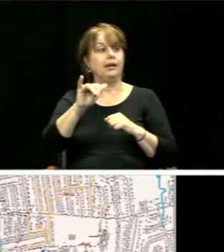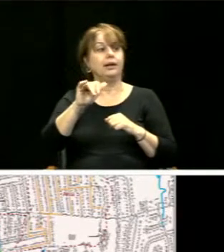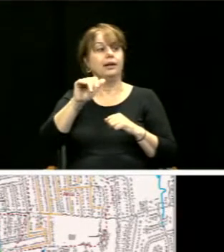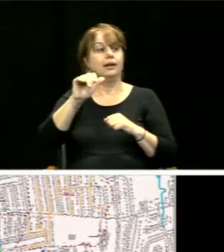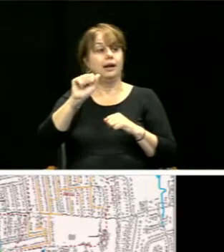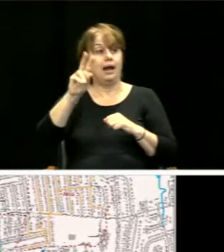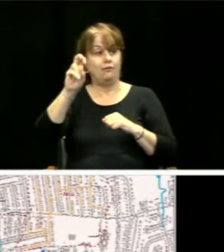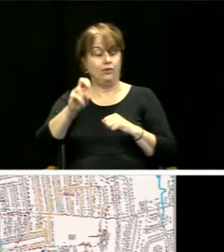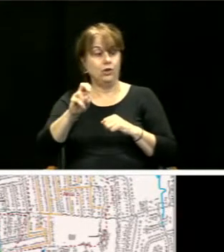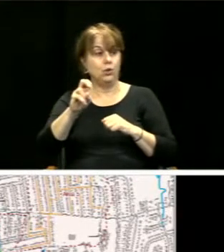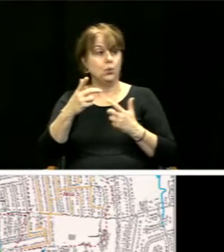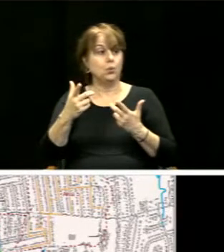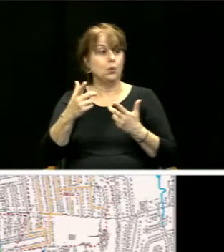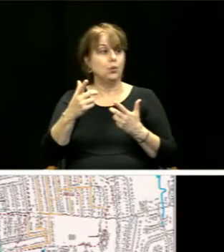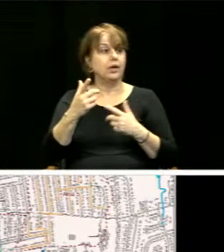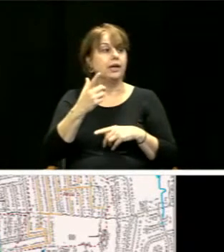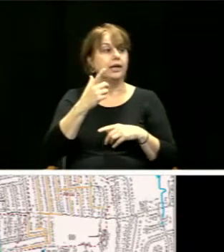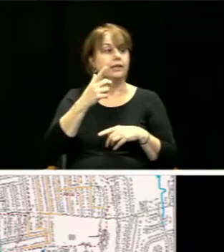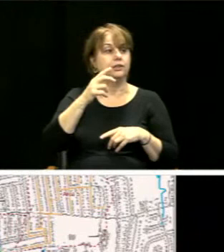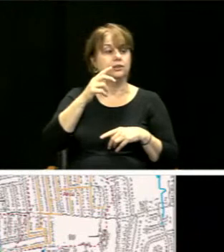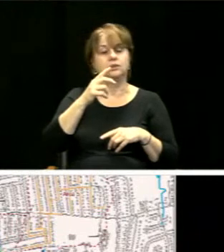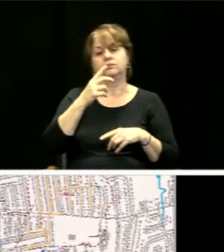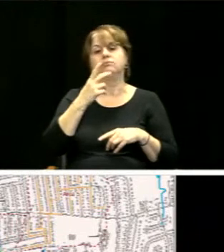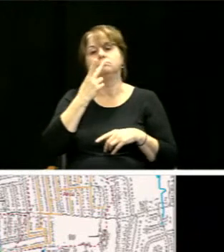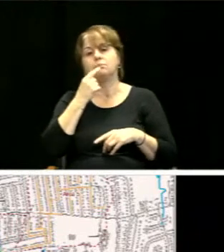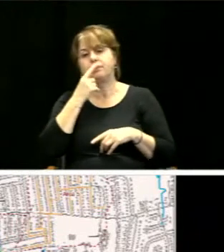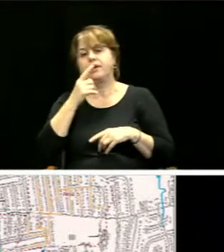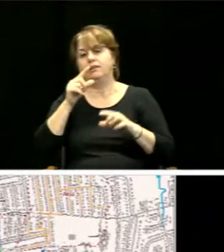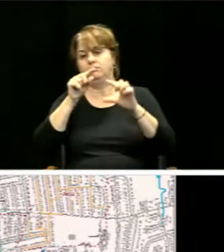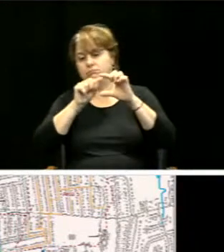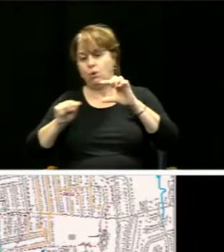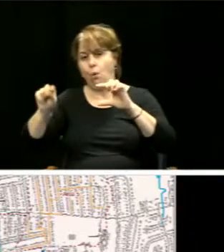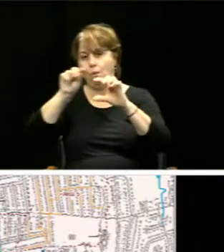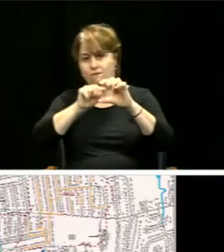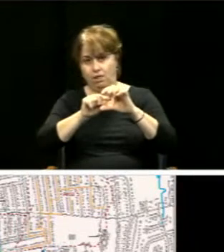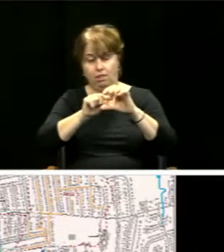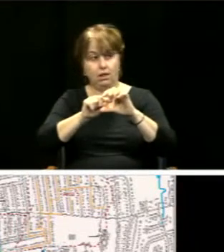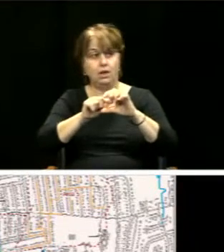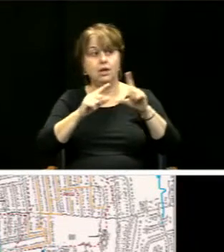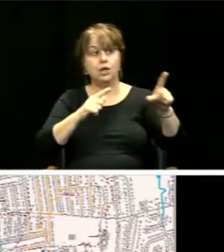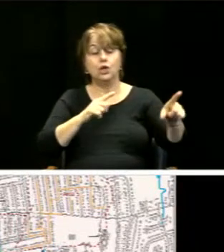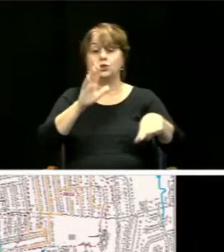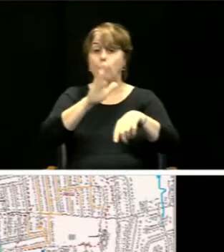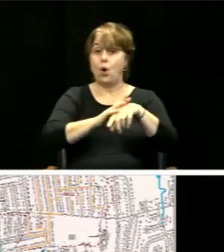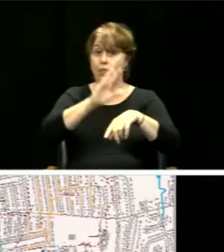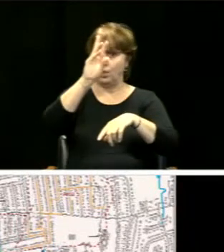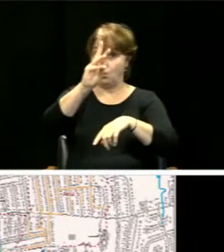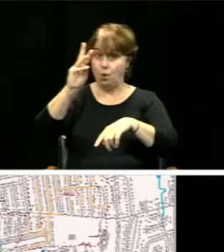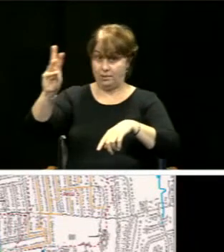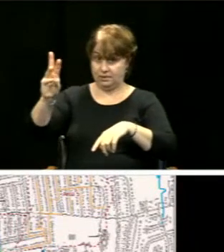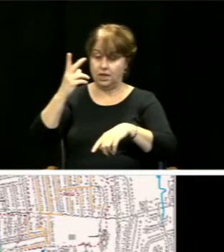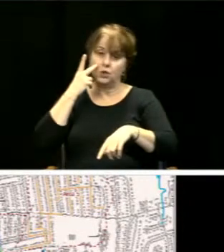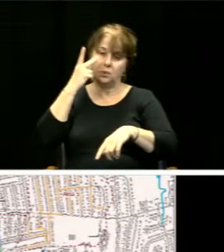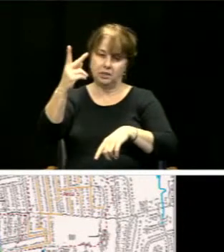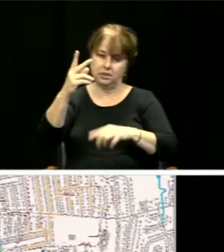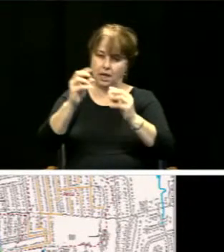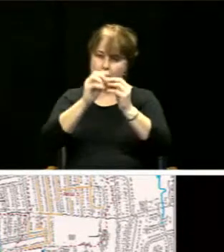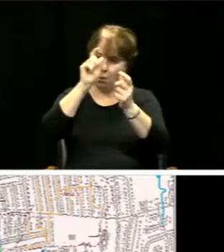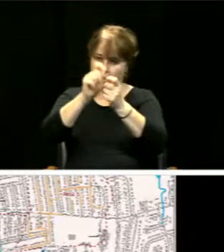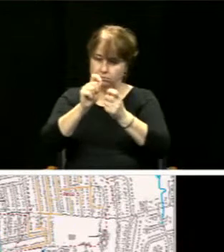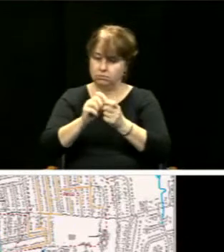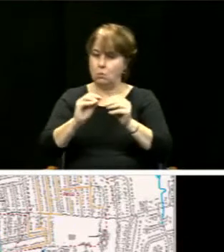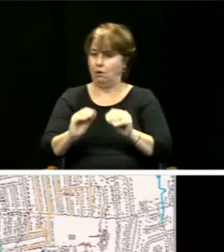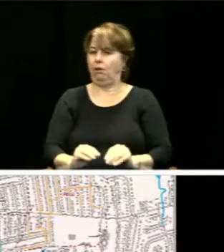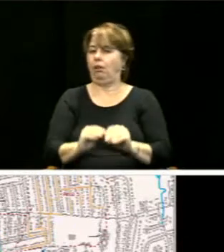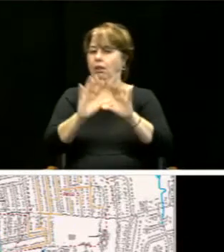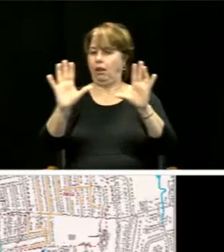rose color. And so this graphic, it has been included on the website if you want to zoom in. And when you zoom in, it's a little clearer and you can